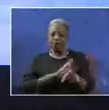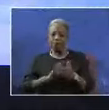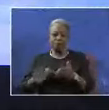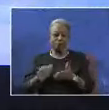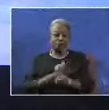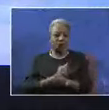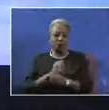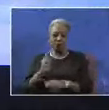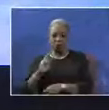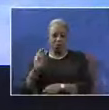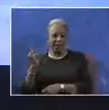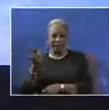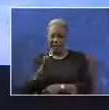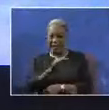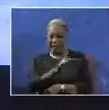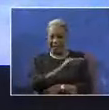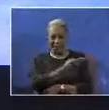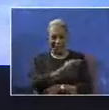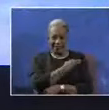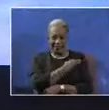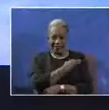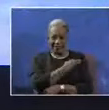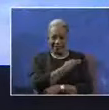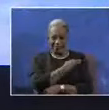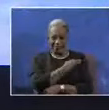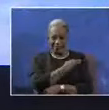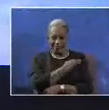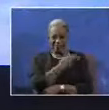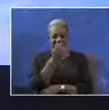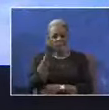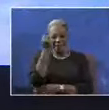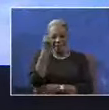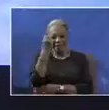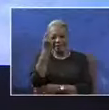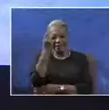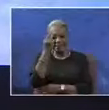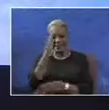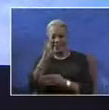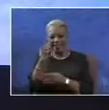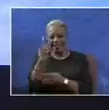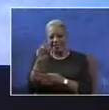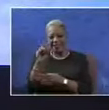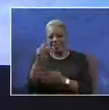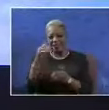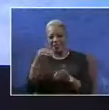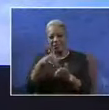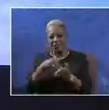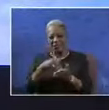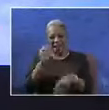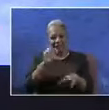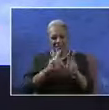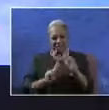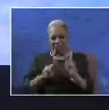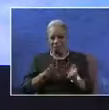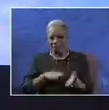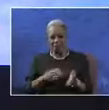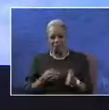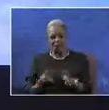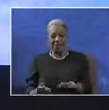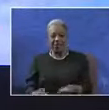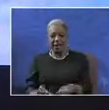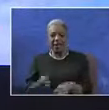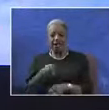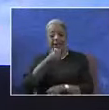You know, 70,000 people died, and God was being merciful to